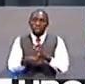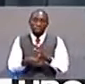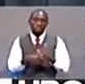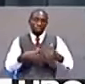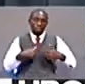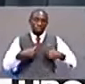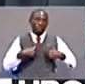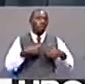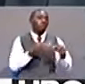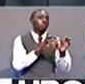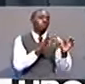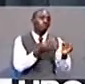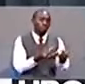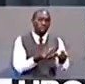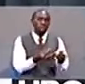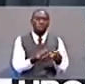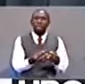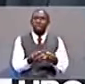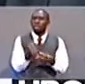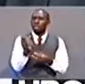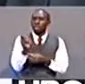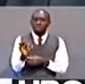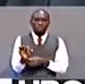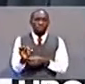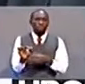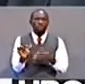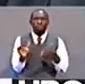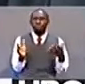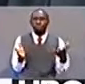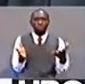family. So when there is no official